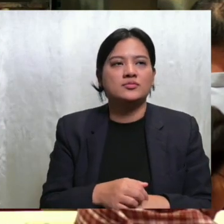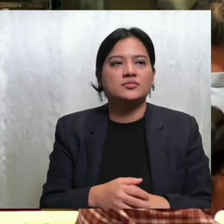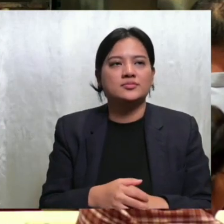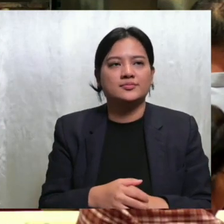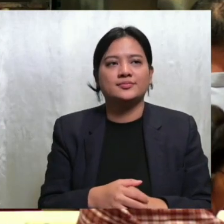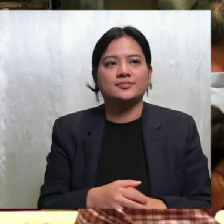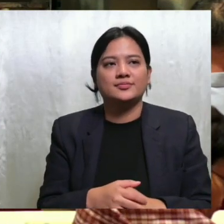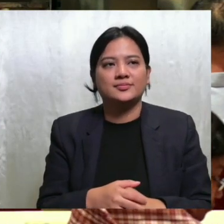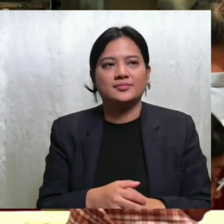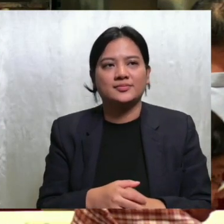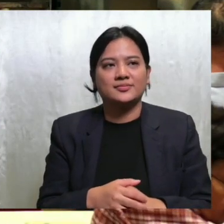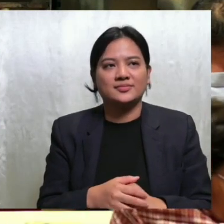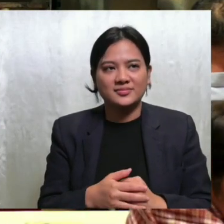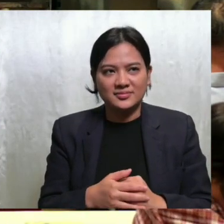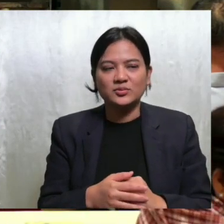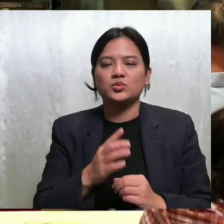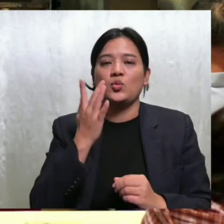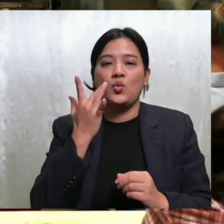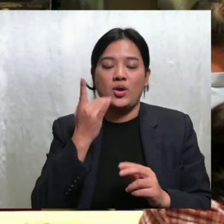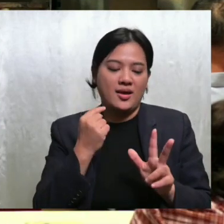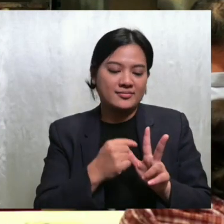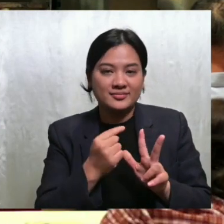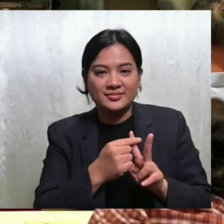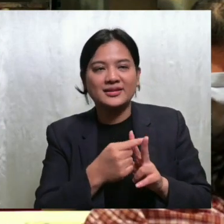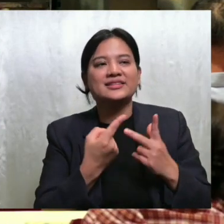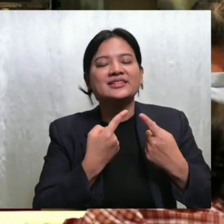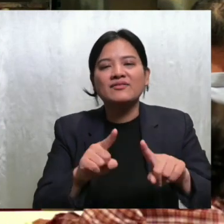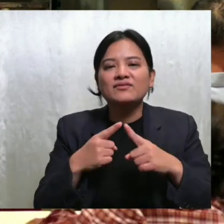capacity across Asian and global